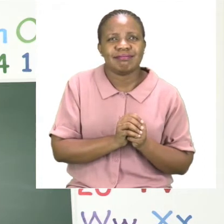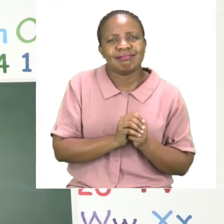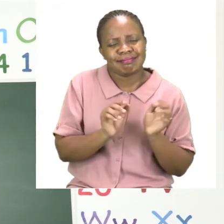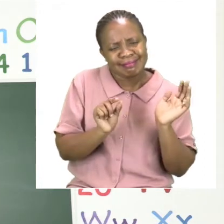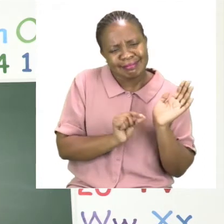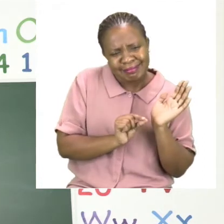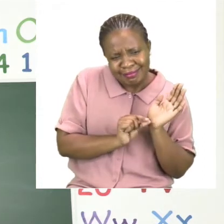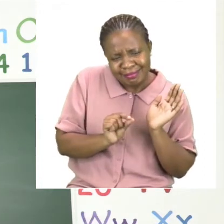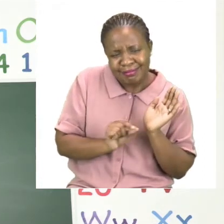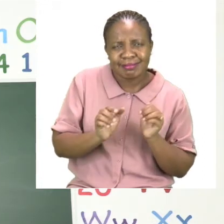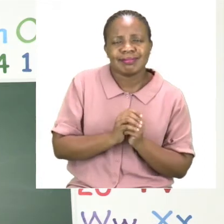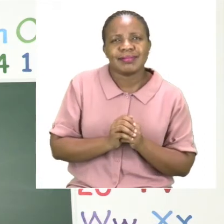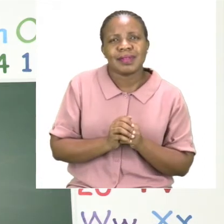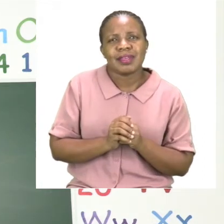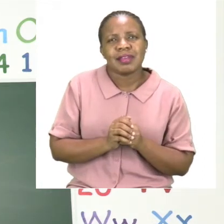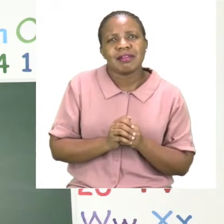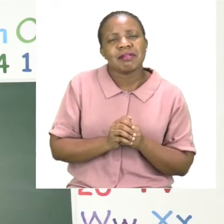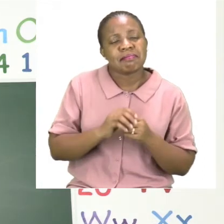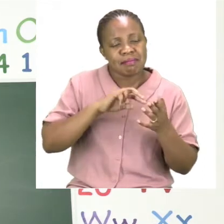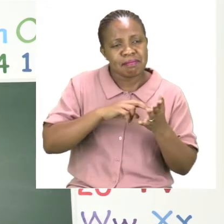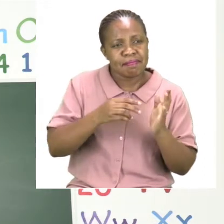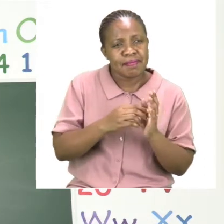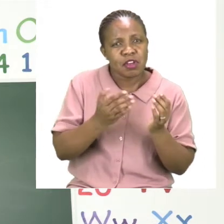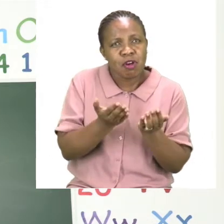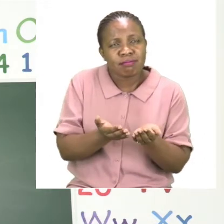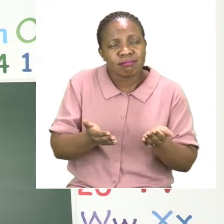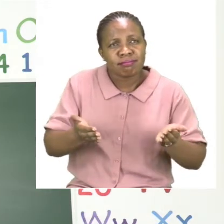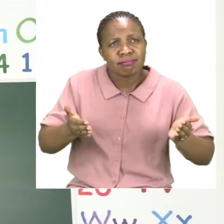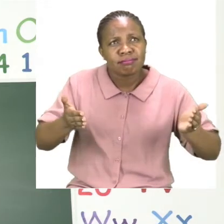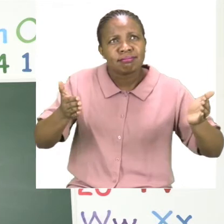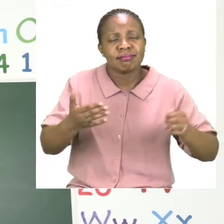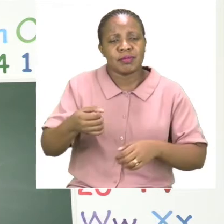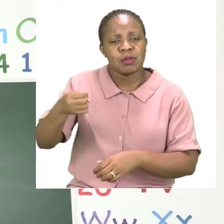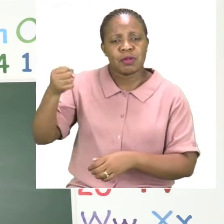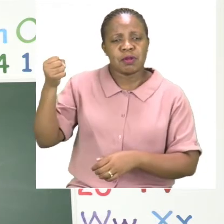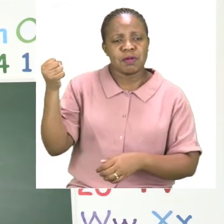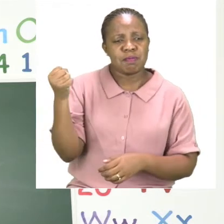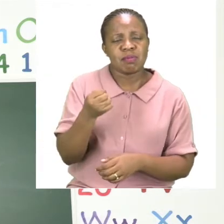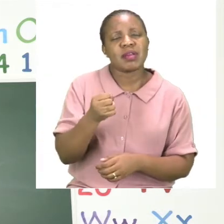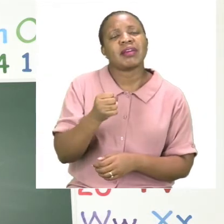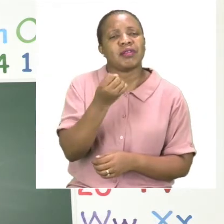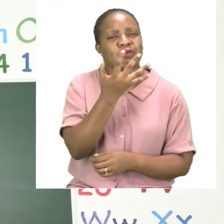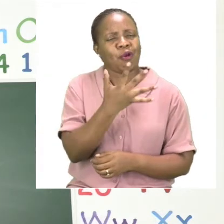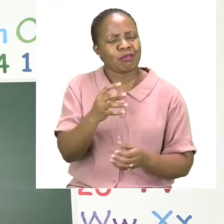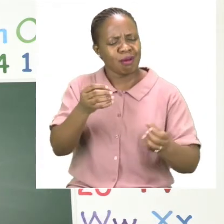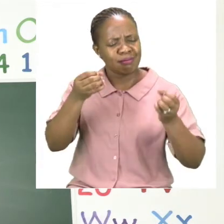this can hold more water than this container.